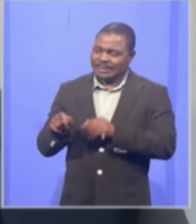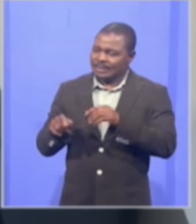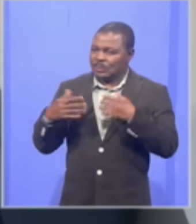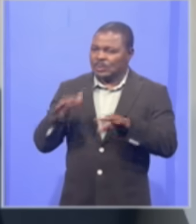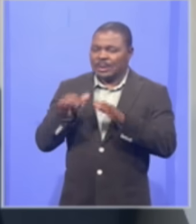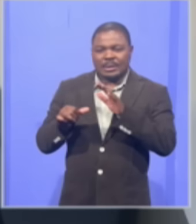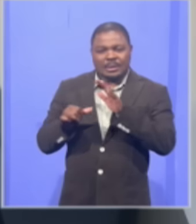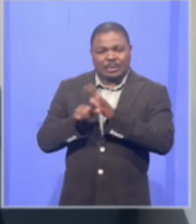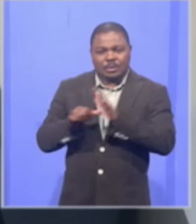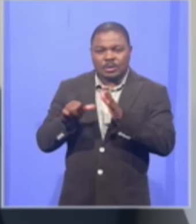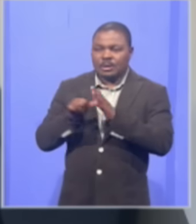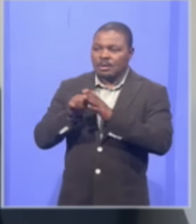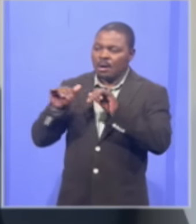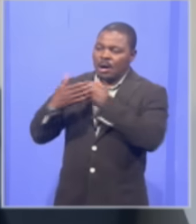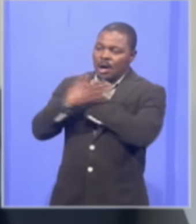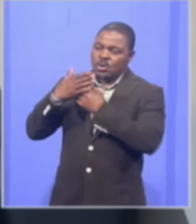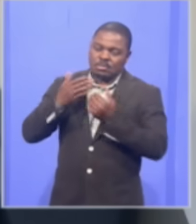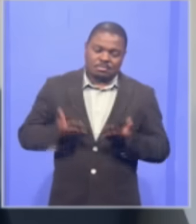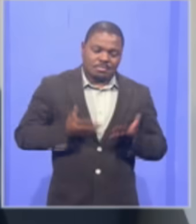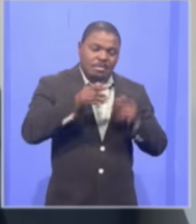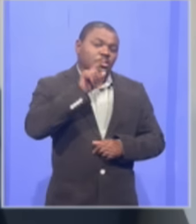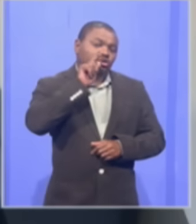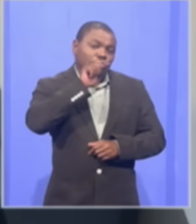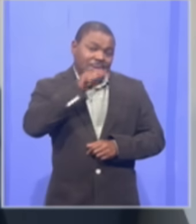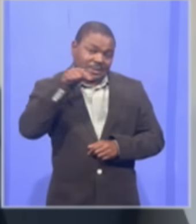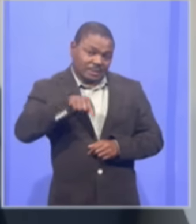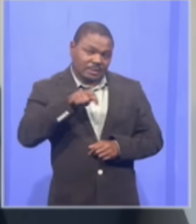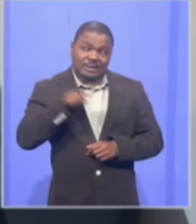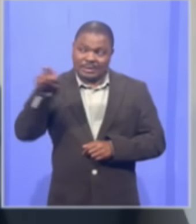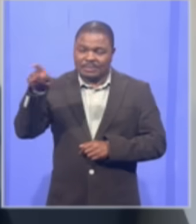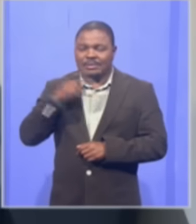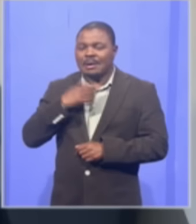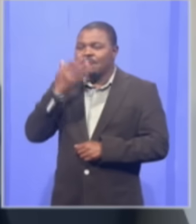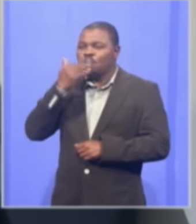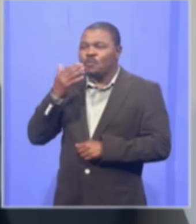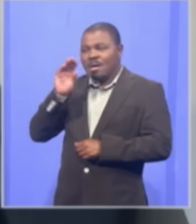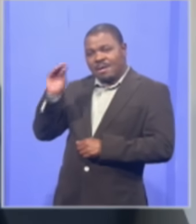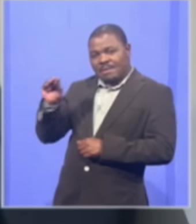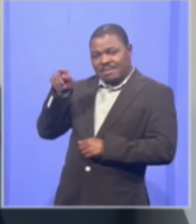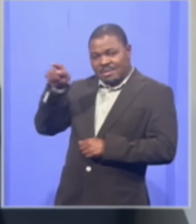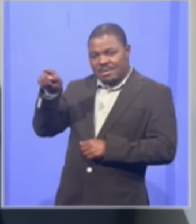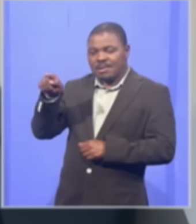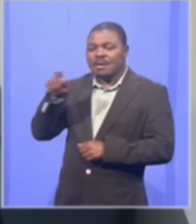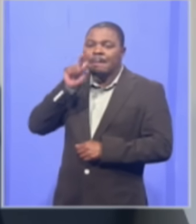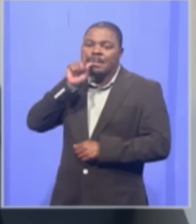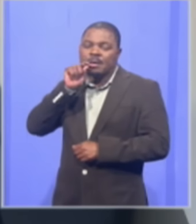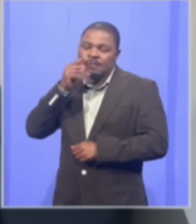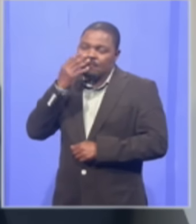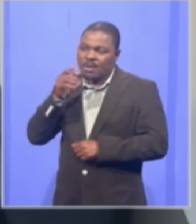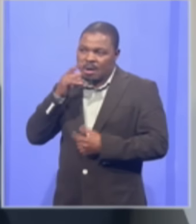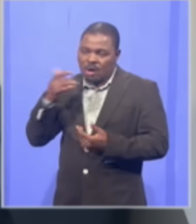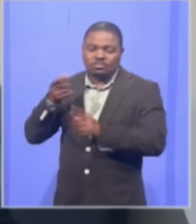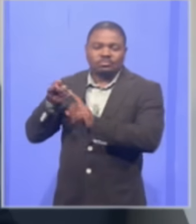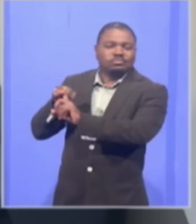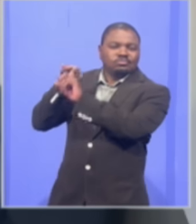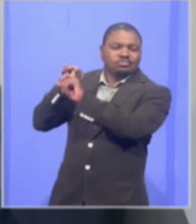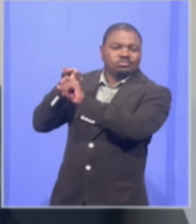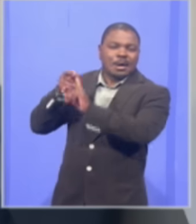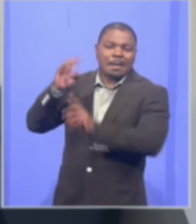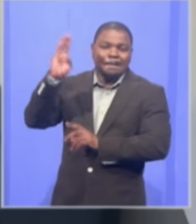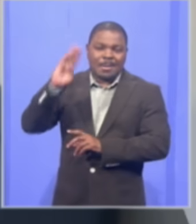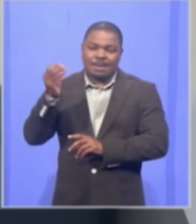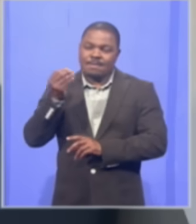of poultry products into South Africa, had avian influenza, and that led to a temporary ban of